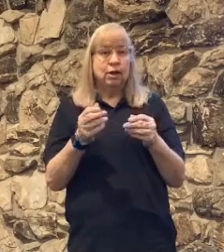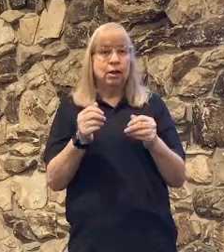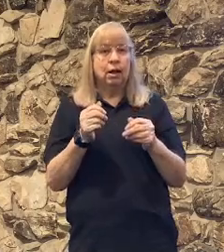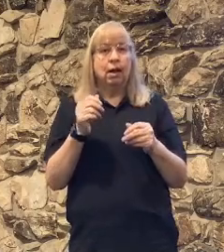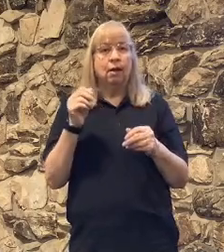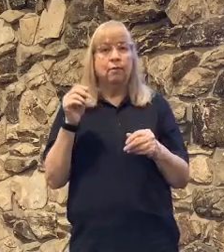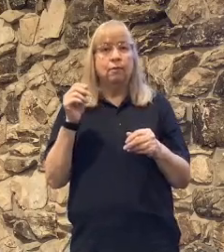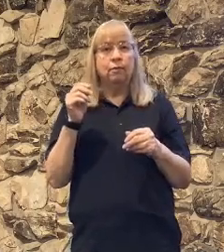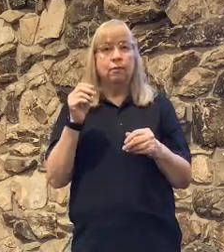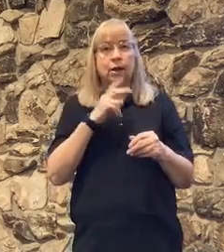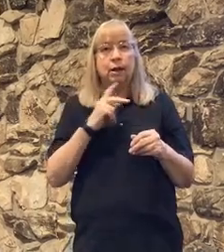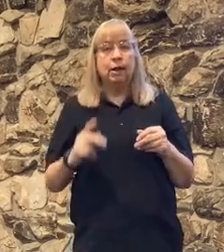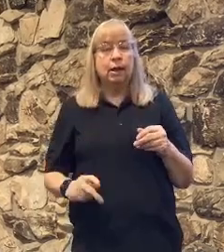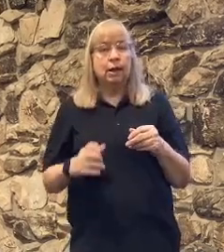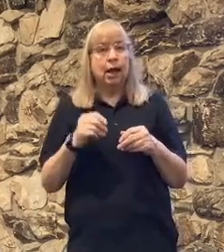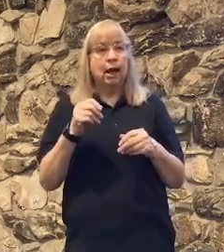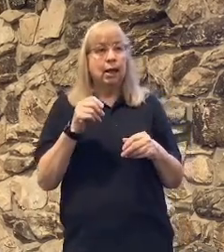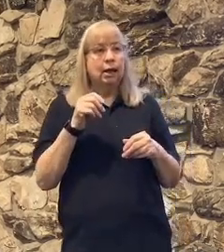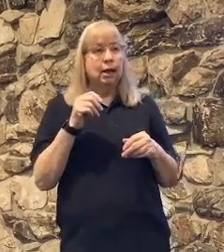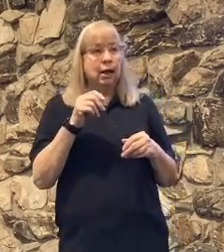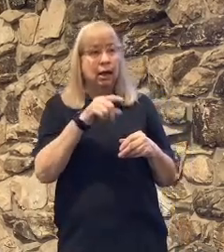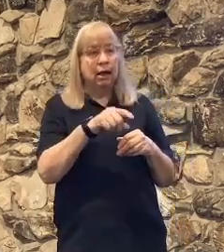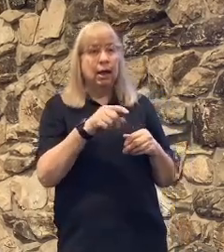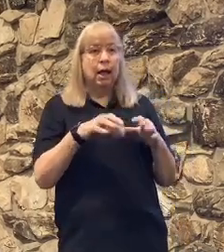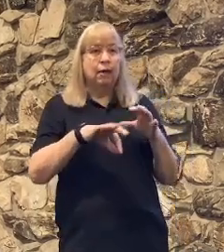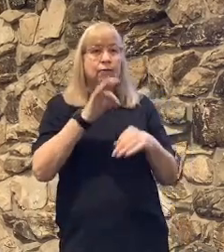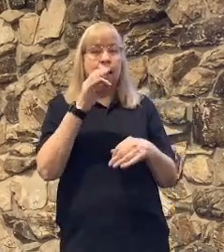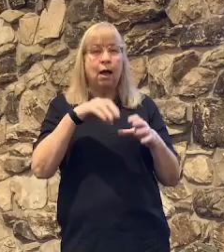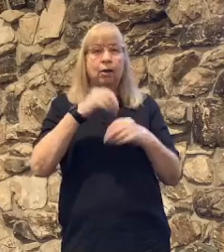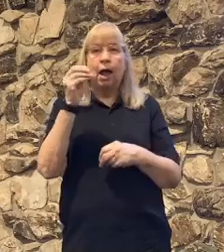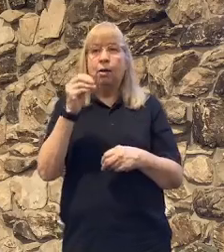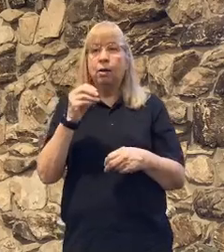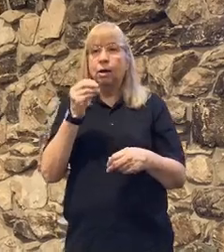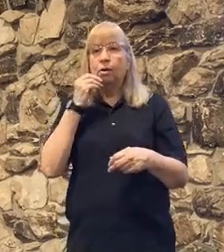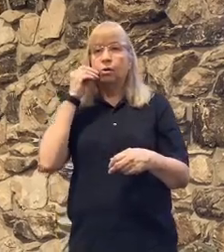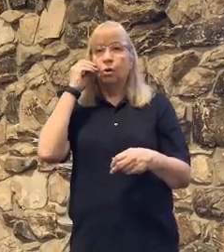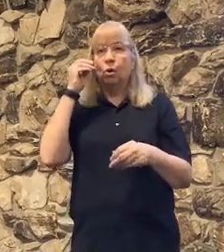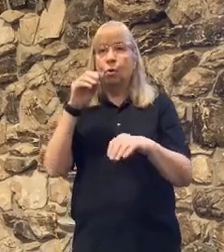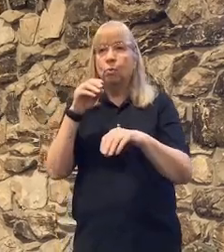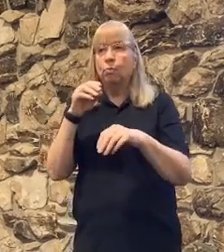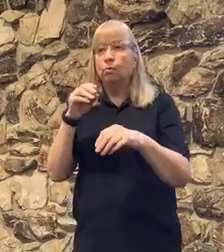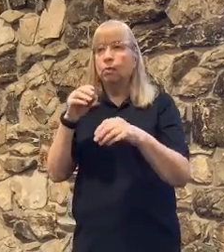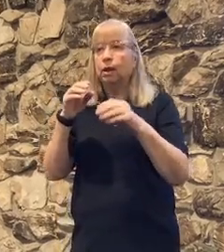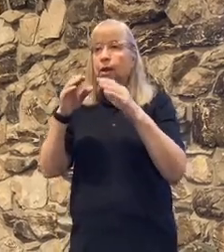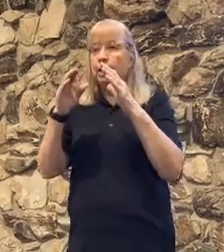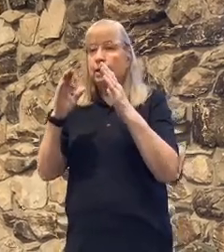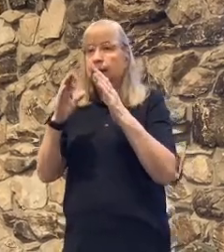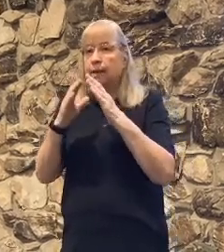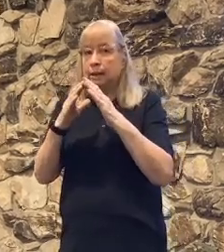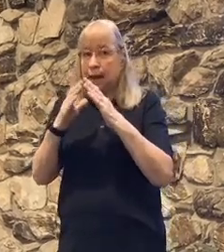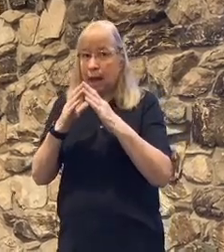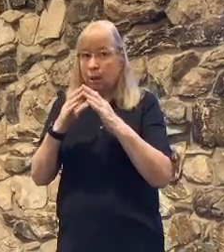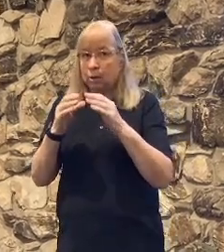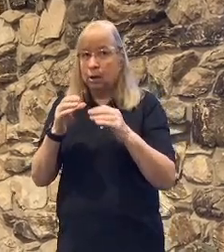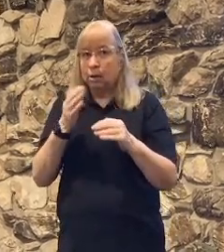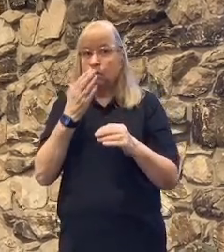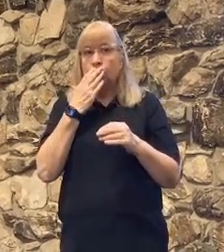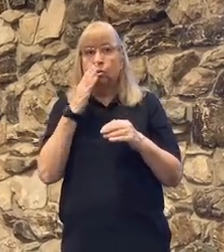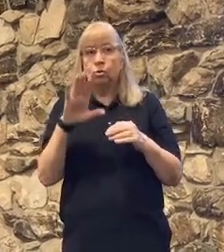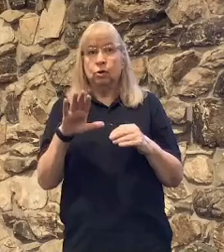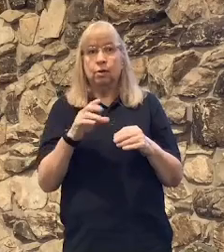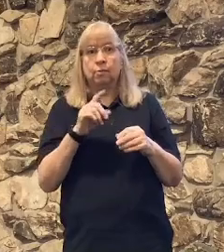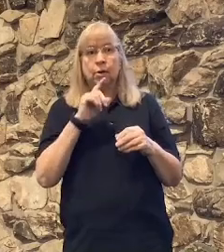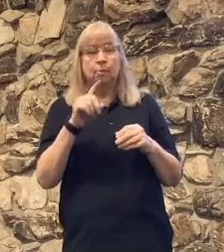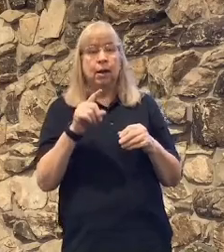so Nehemiah has just found out that his hometown, which is Jerusalem, there has been battles